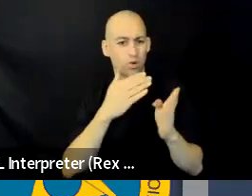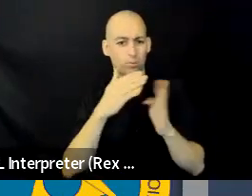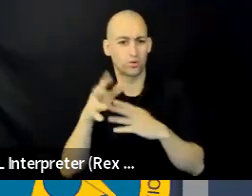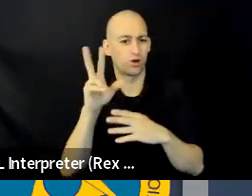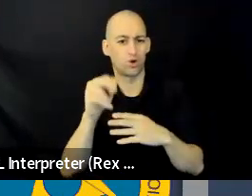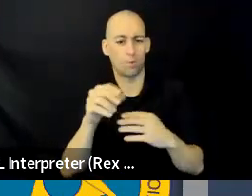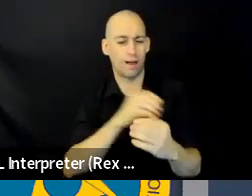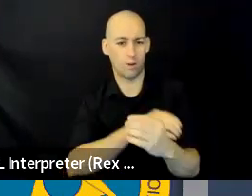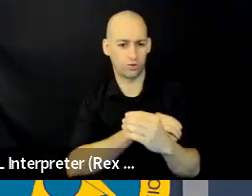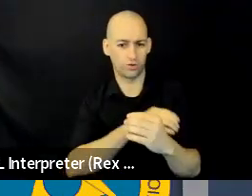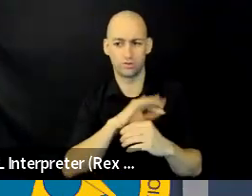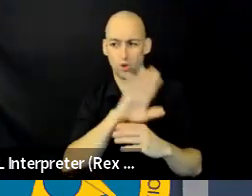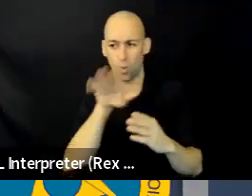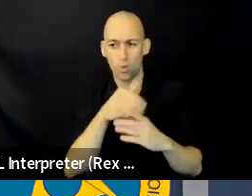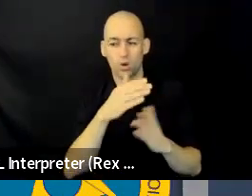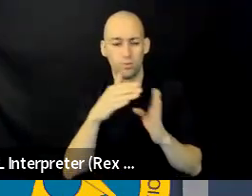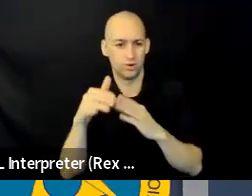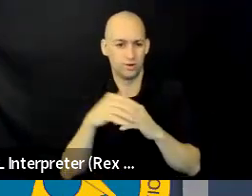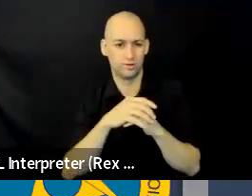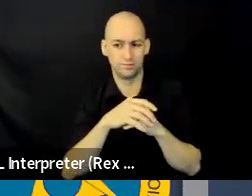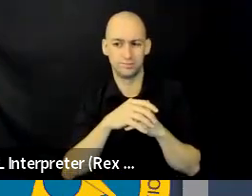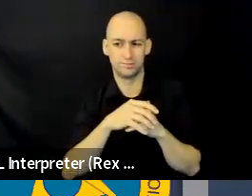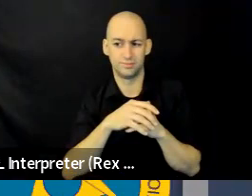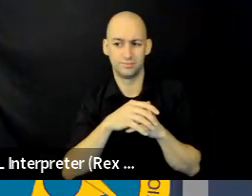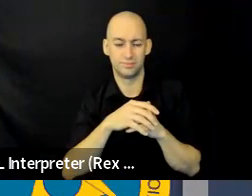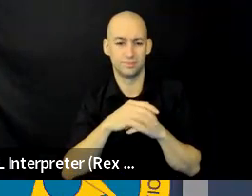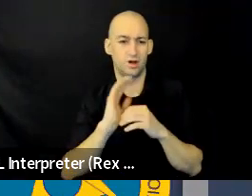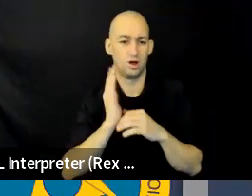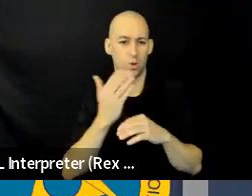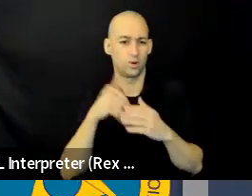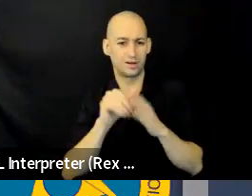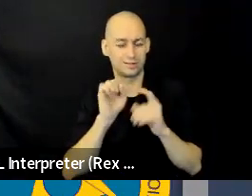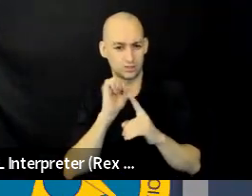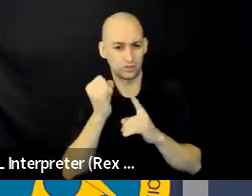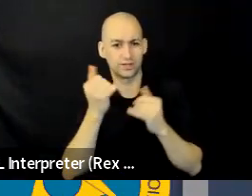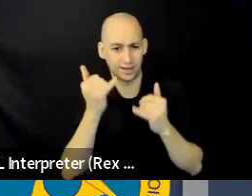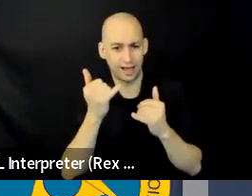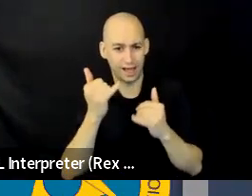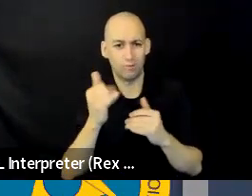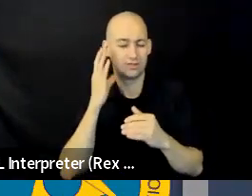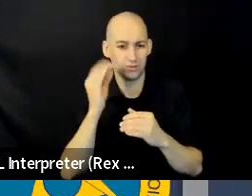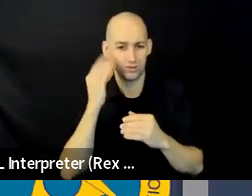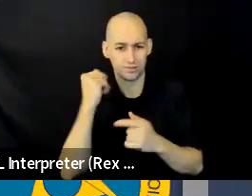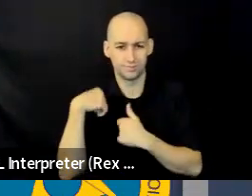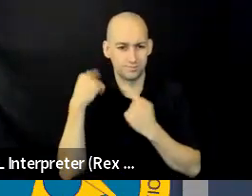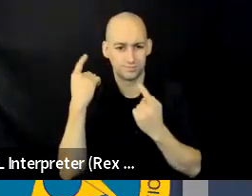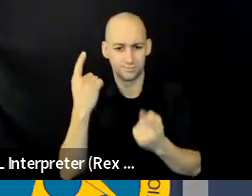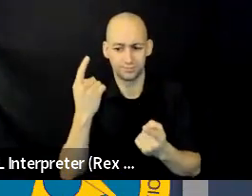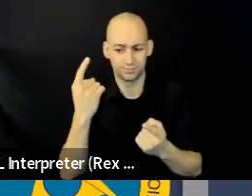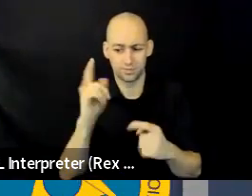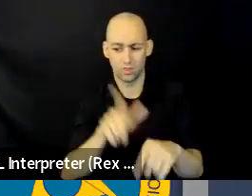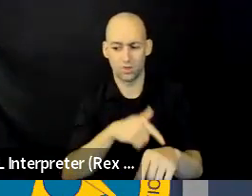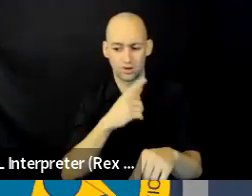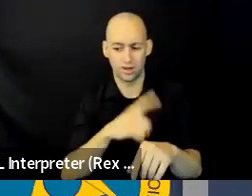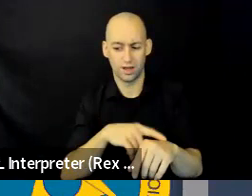Oh, wow. Whole community. And so we're in a situation now and have been for quite a long time,